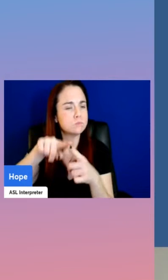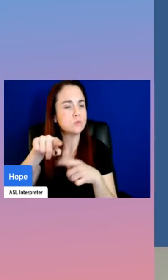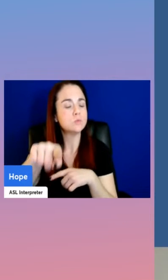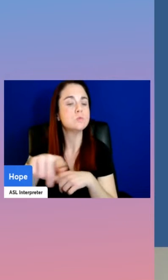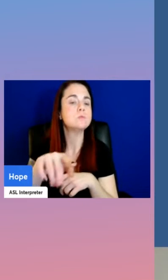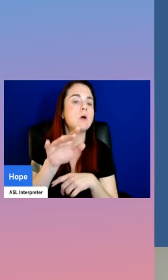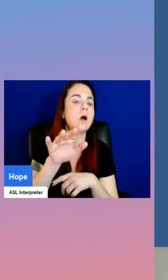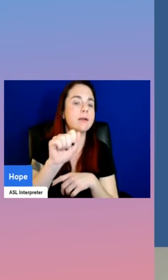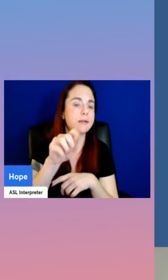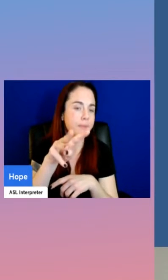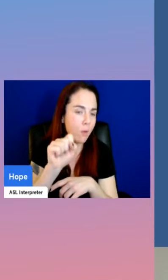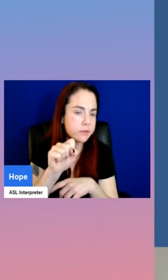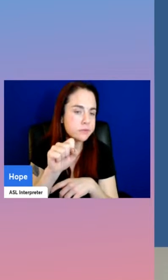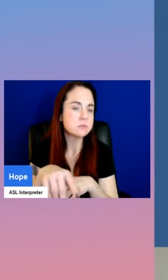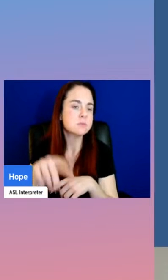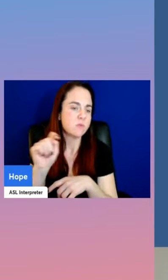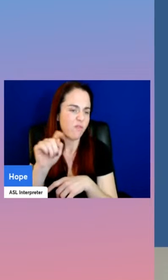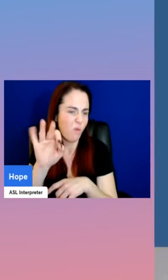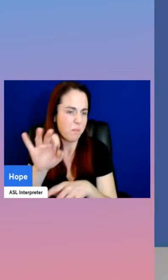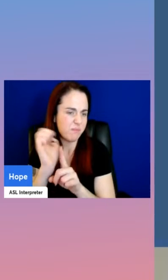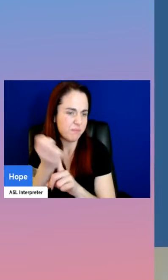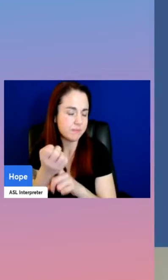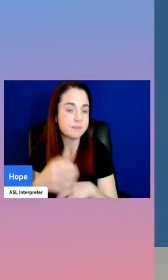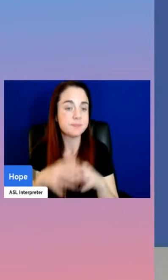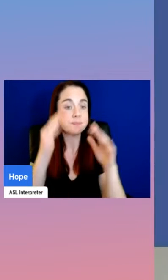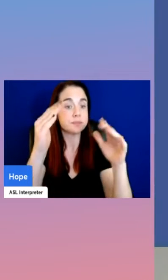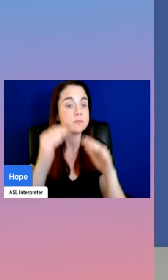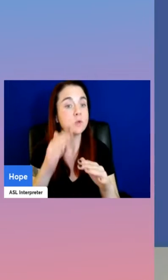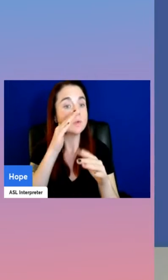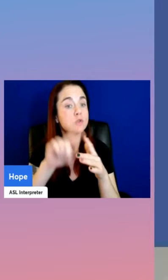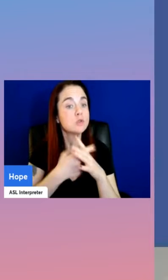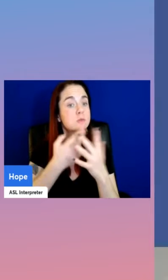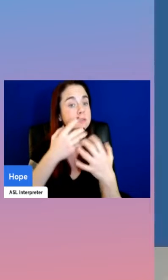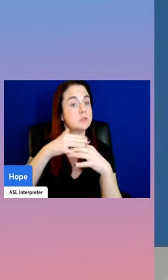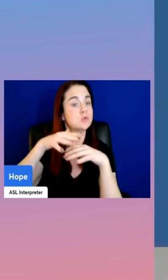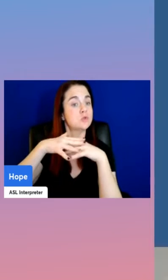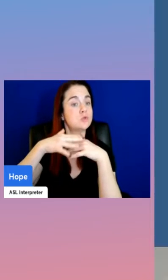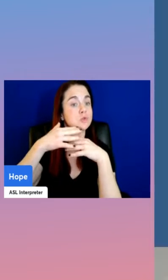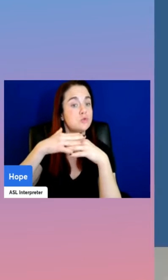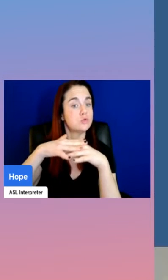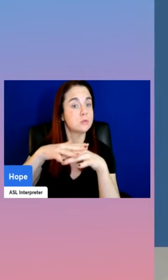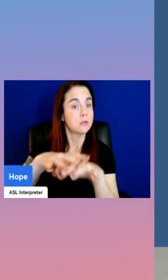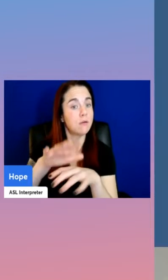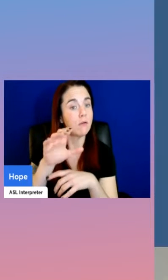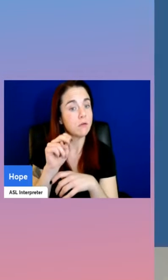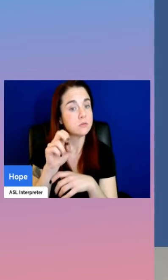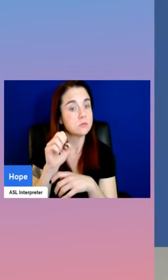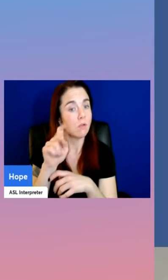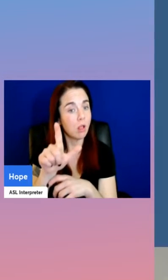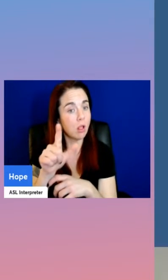environments. You then will start to integrate Consul for service mesh.